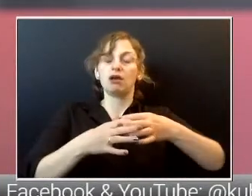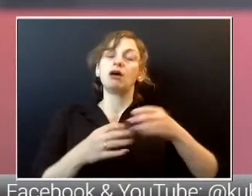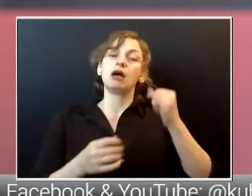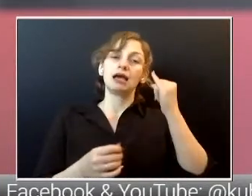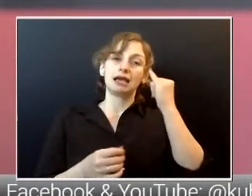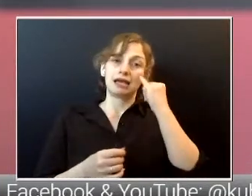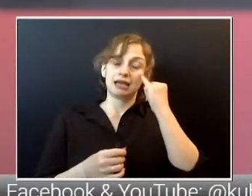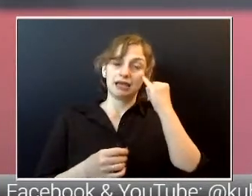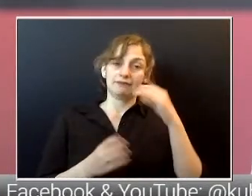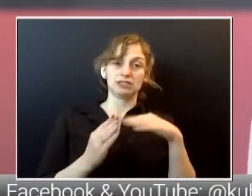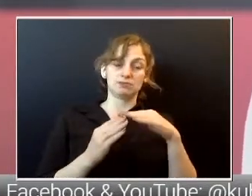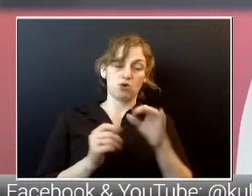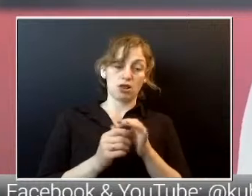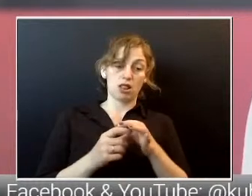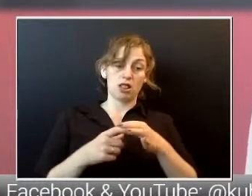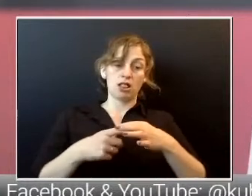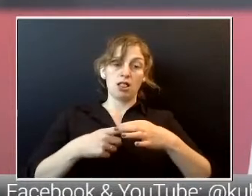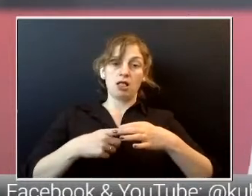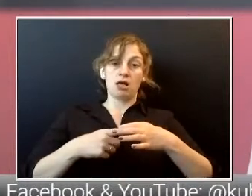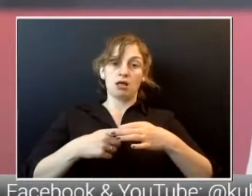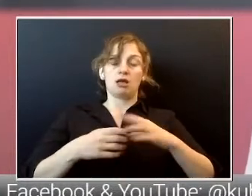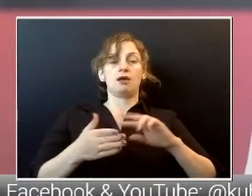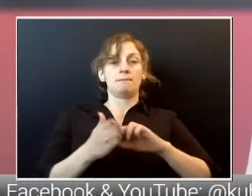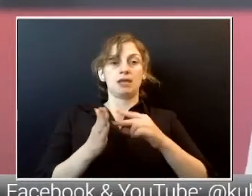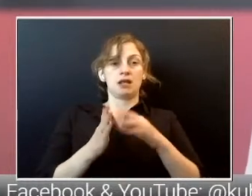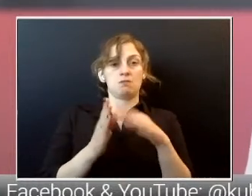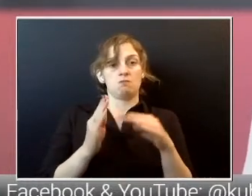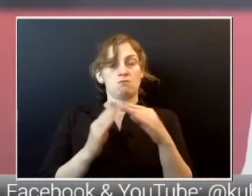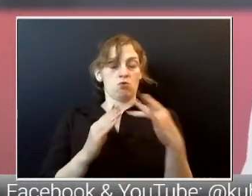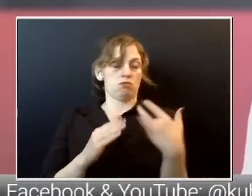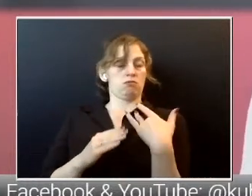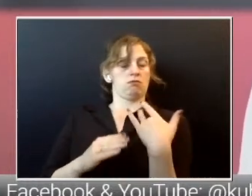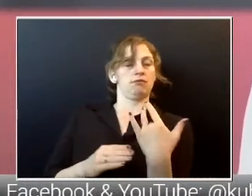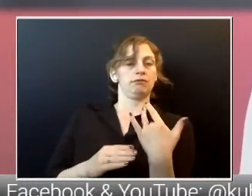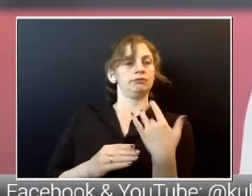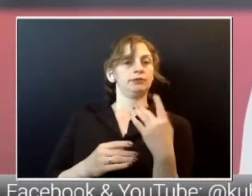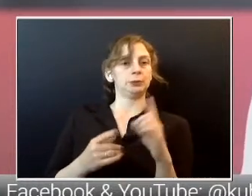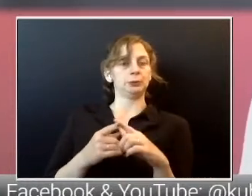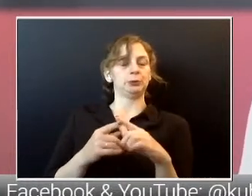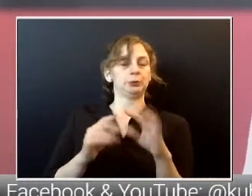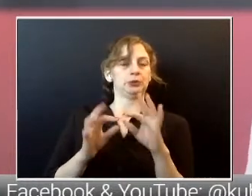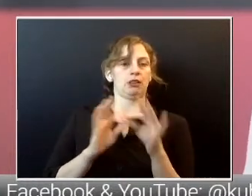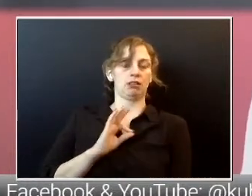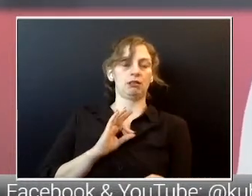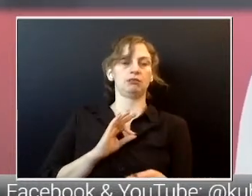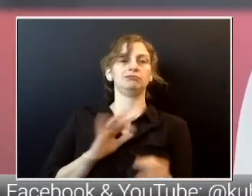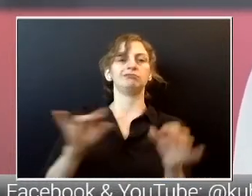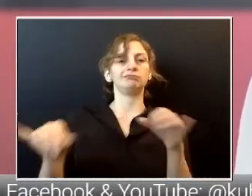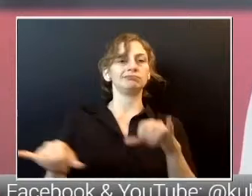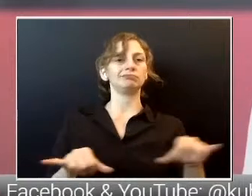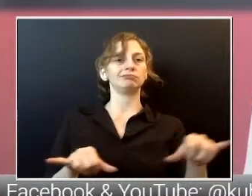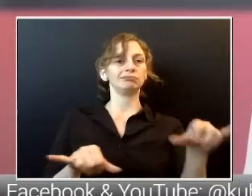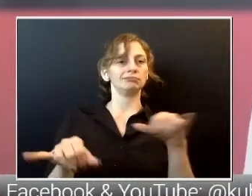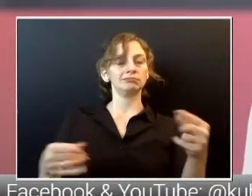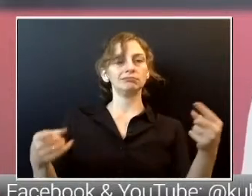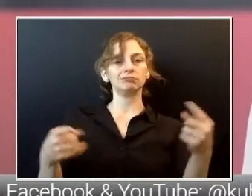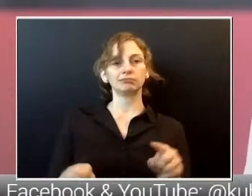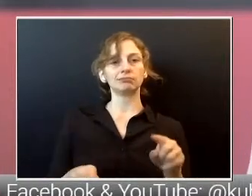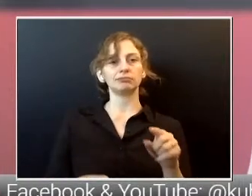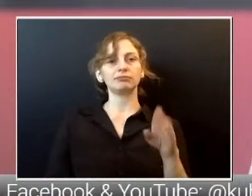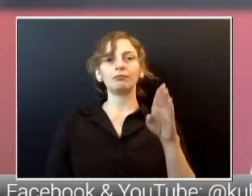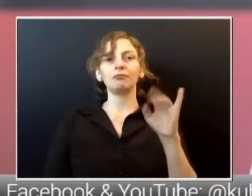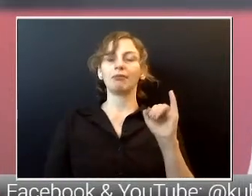more prone it is to dissection. So a very common scenario is someone that has a bicuspid aortic